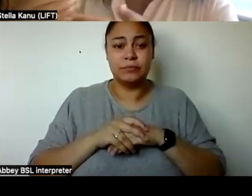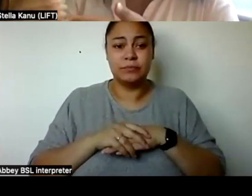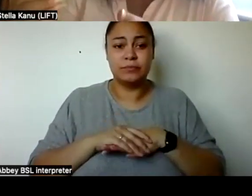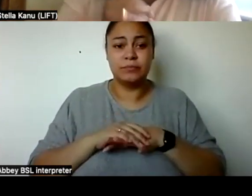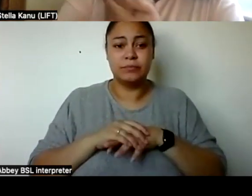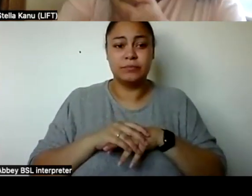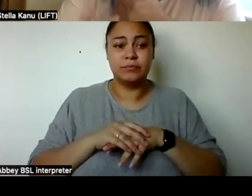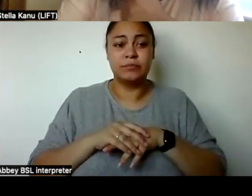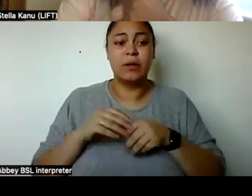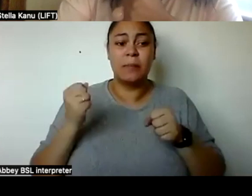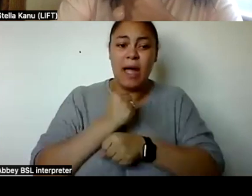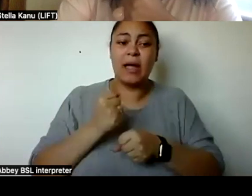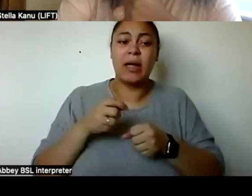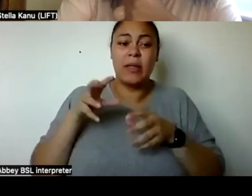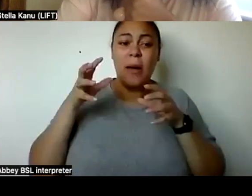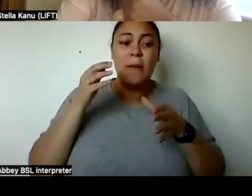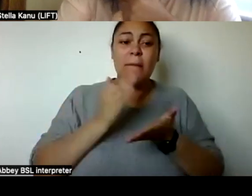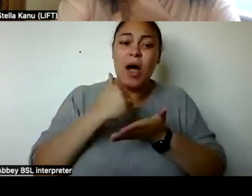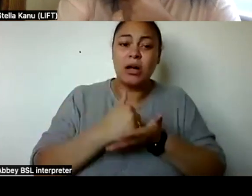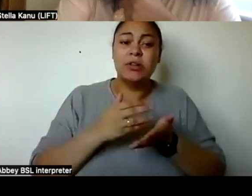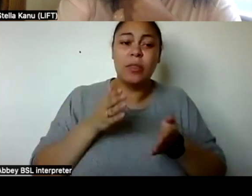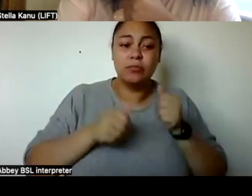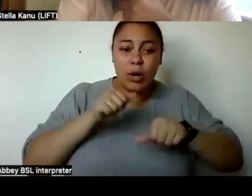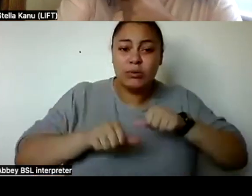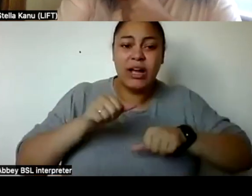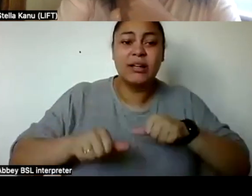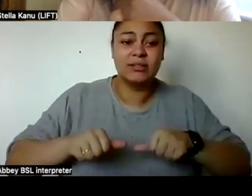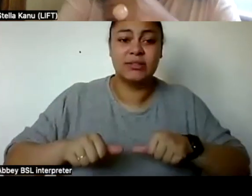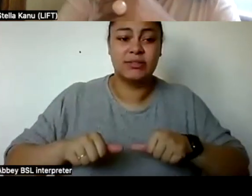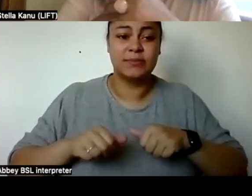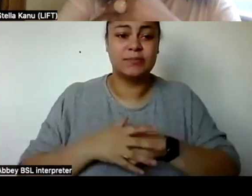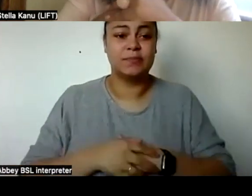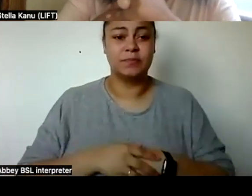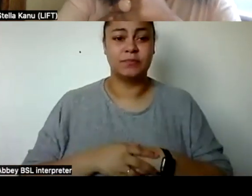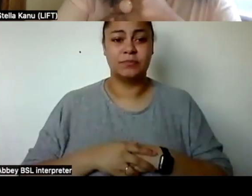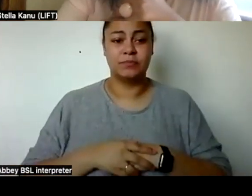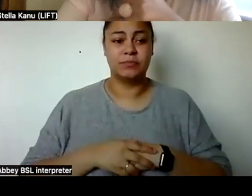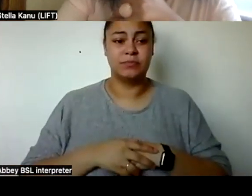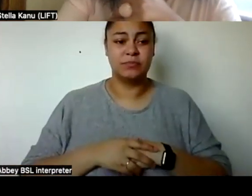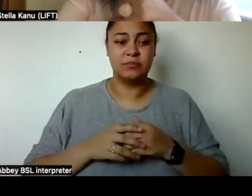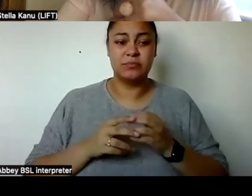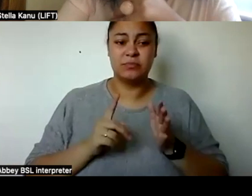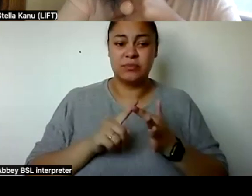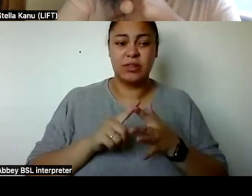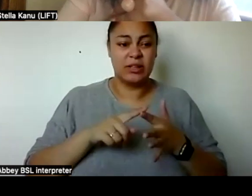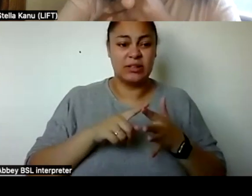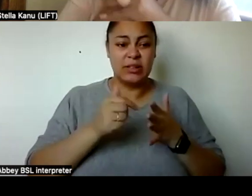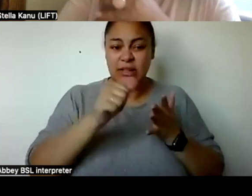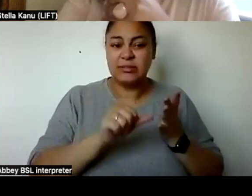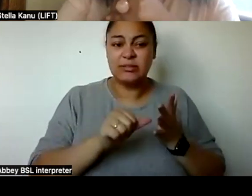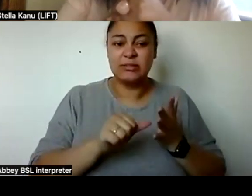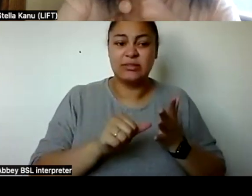of the process. And then there's something about the nuts and bolts, the contracts, and how we can make